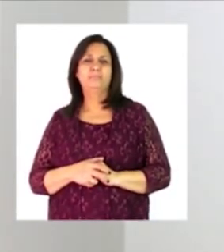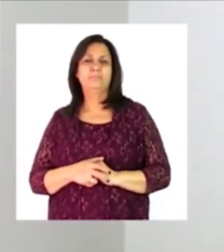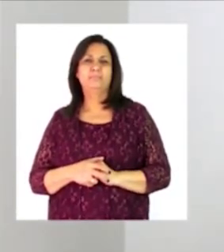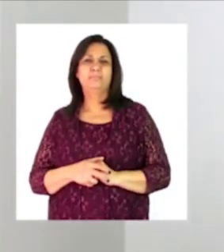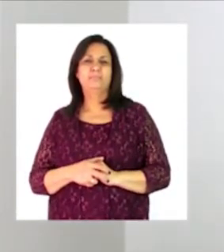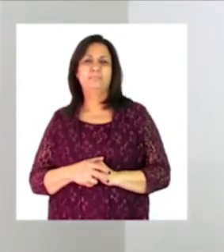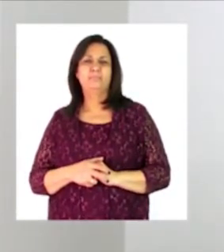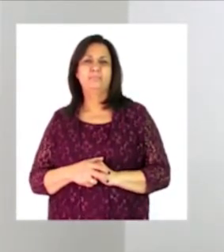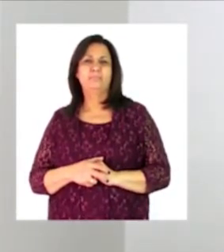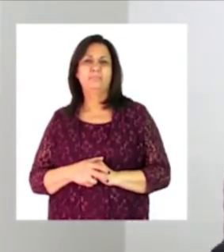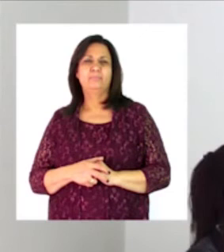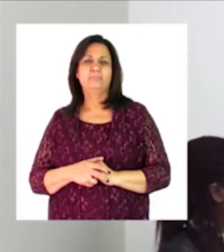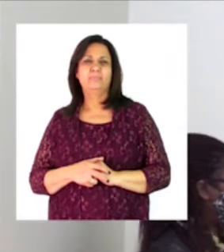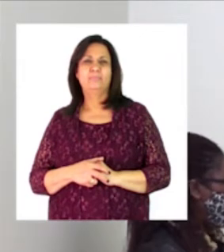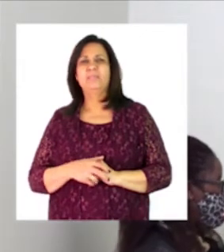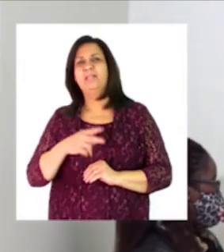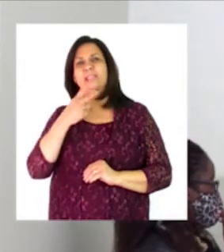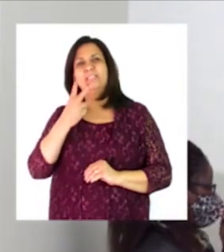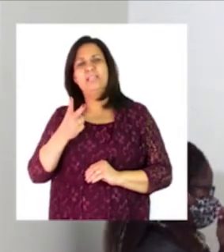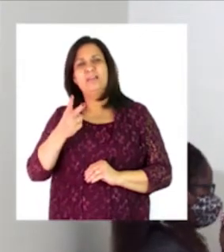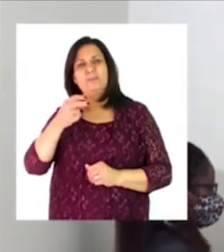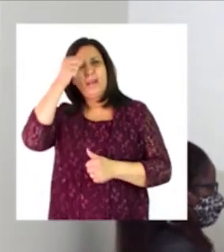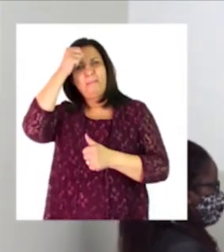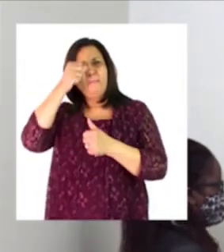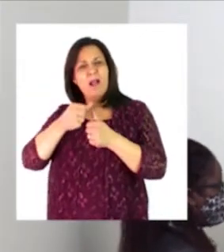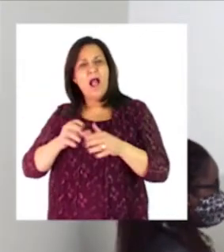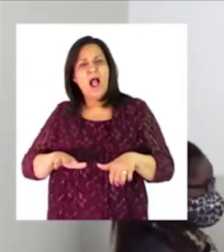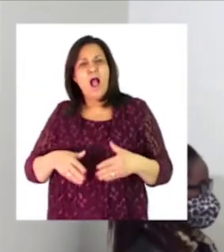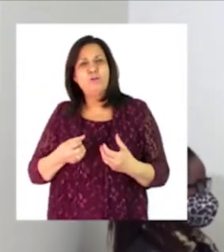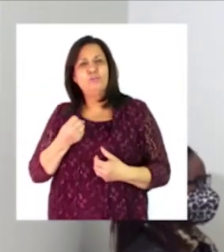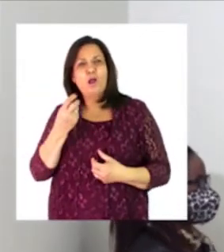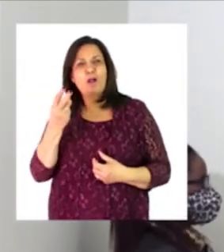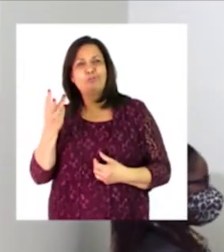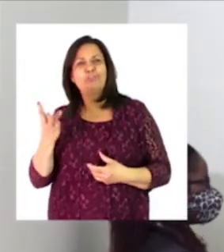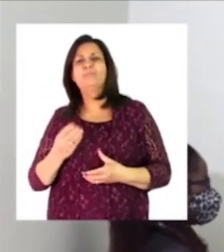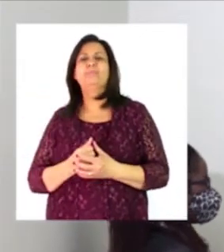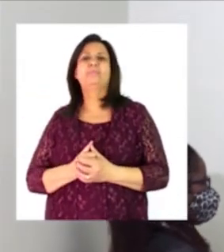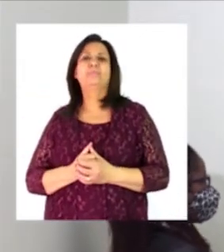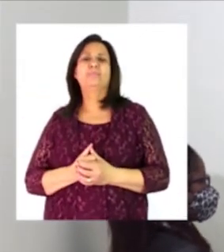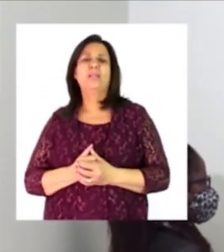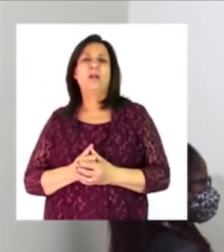Let's see if we remember how to count. When we count, we